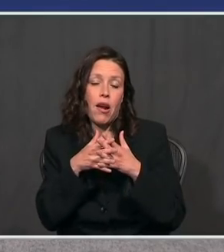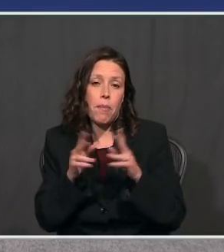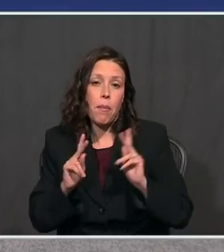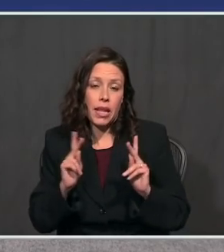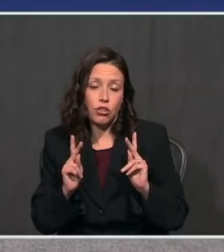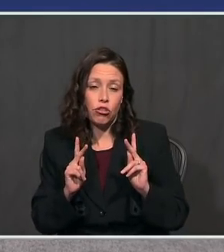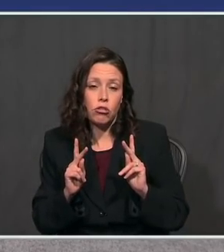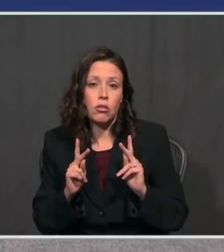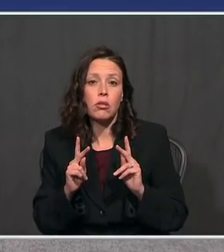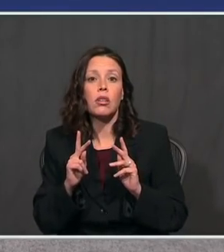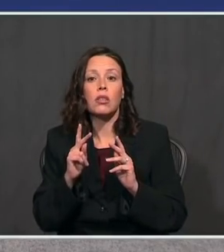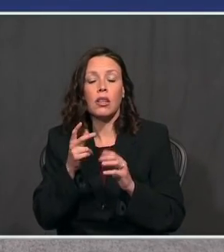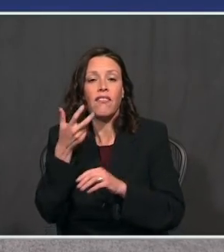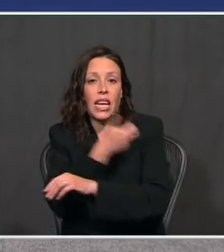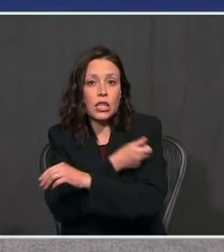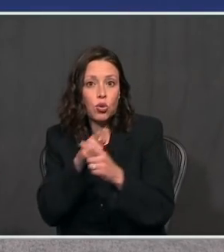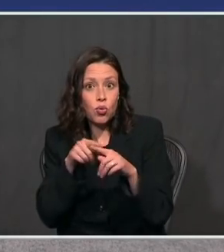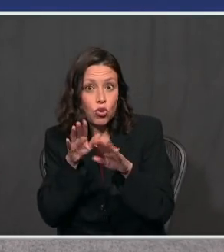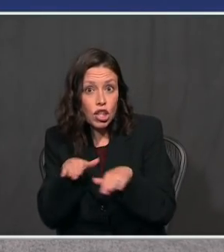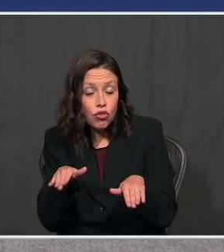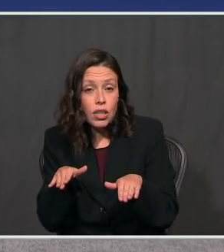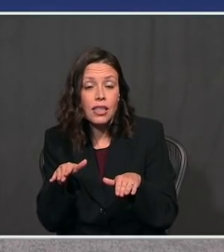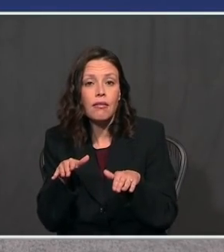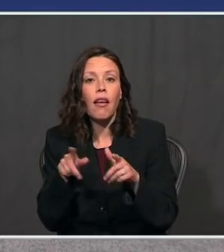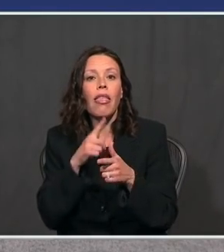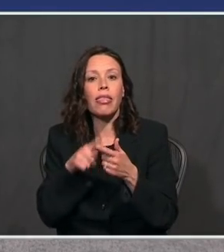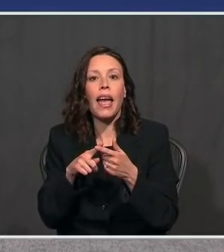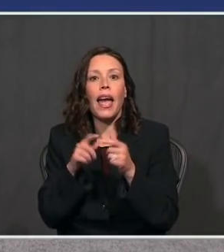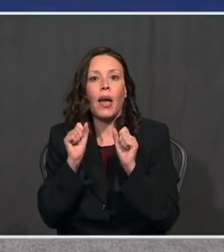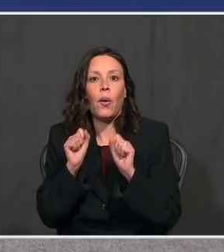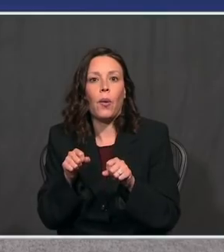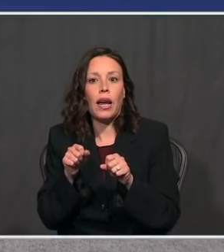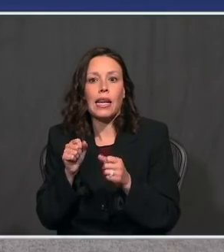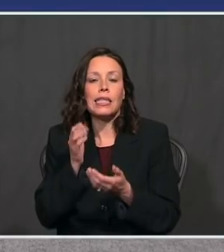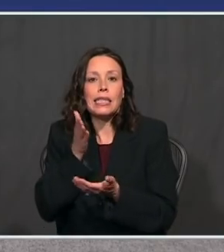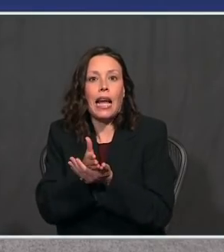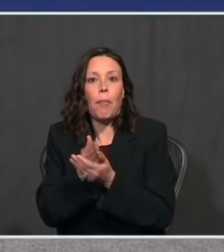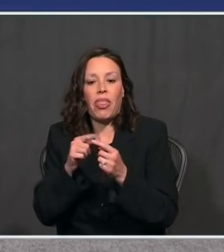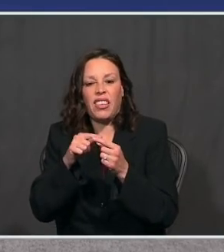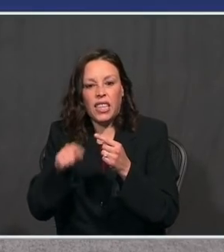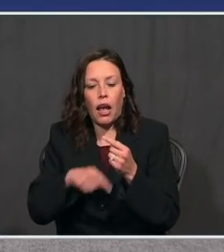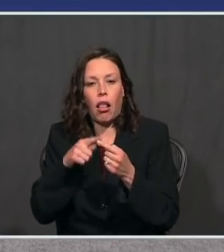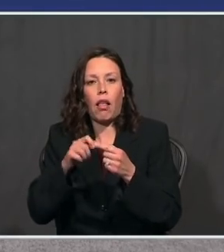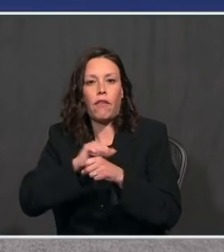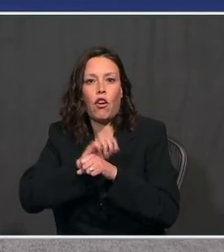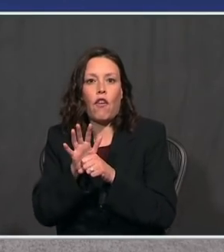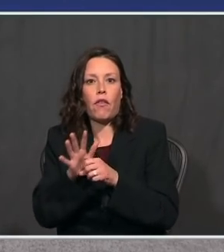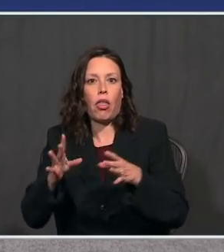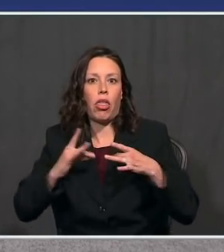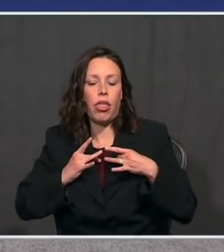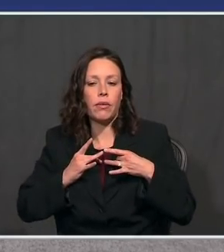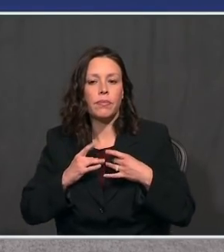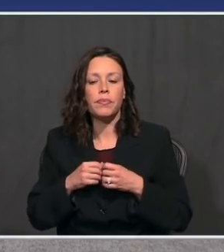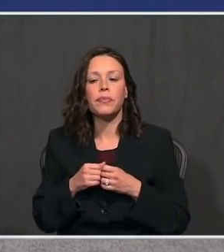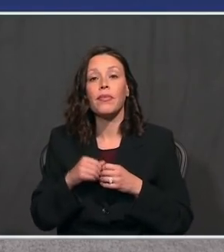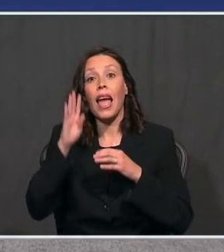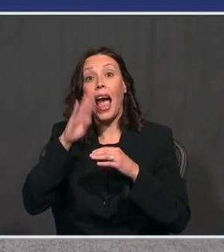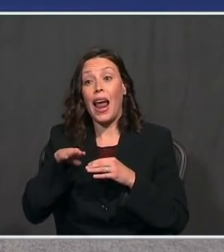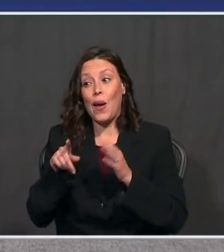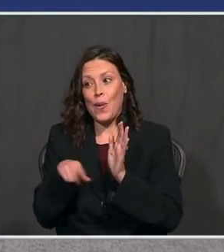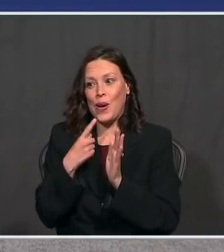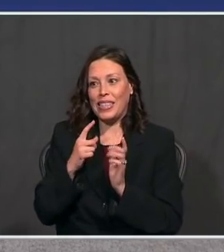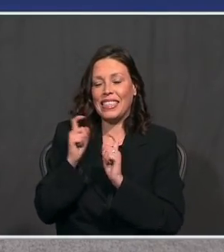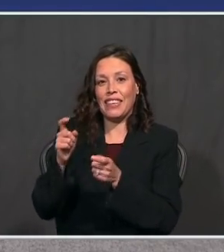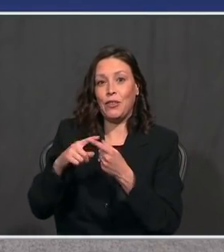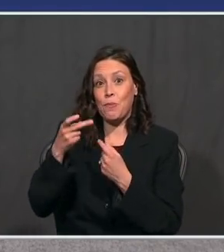and get to children so that we actually then stop the entire COVID cycle. And I know once it gets into General Pernas' hands, was